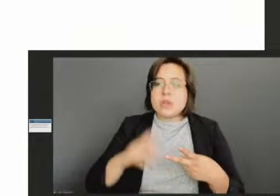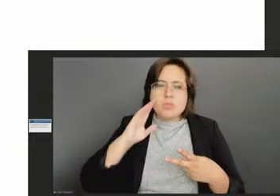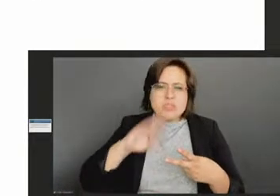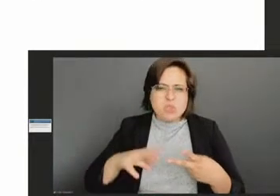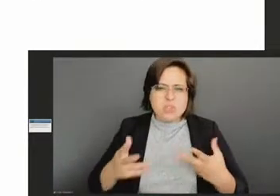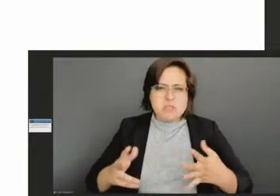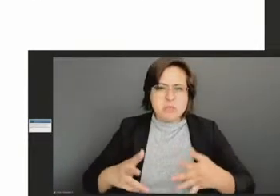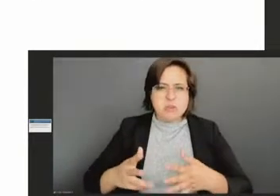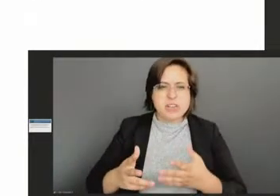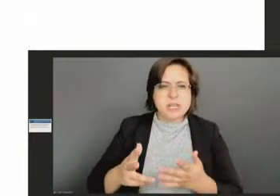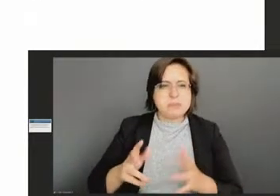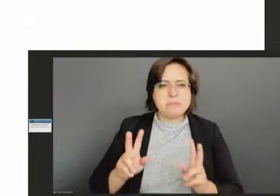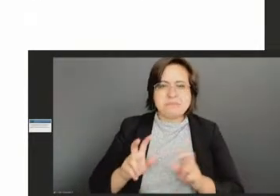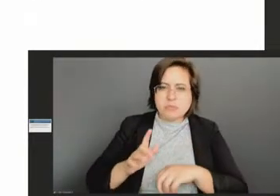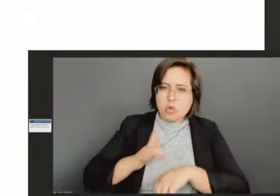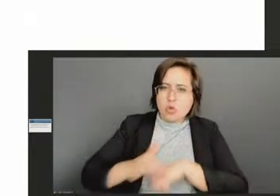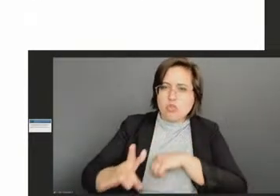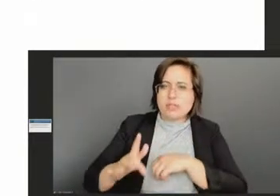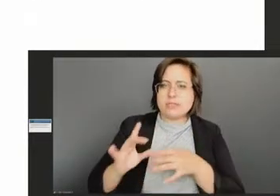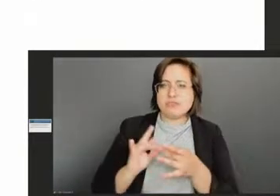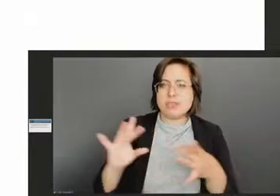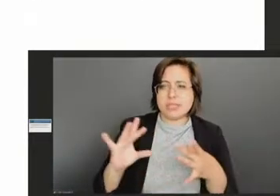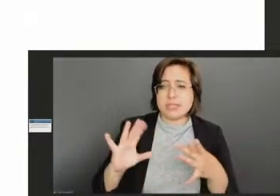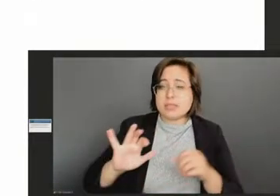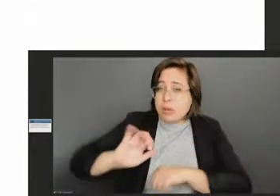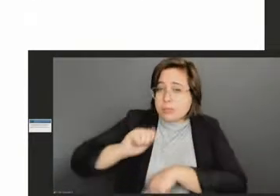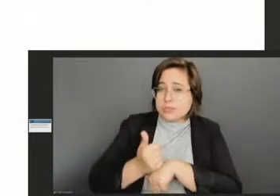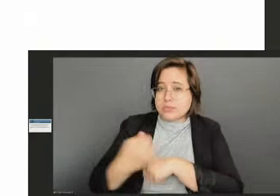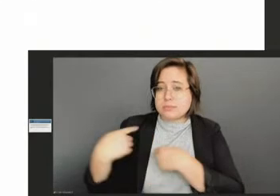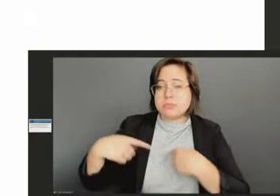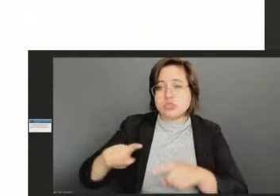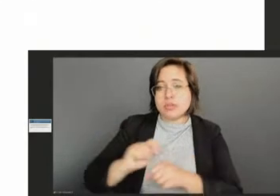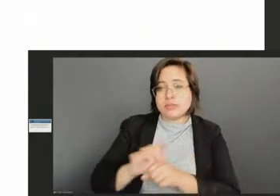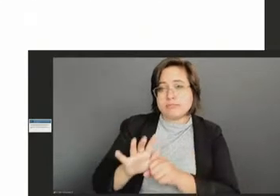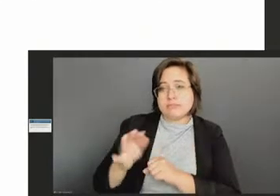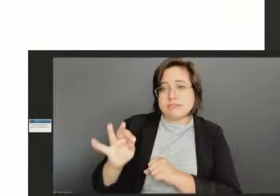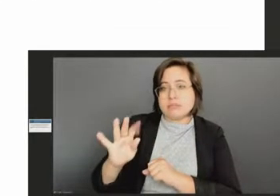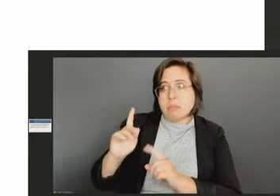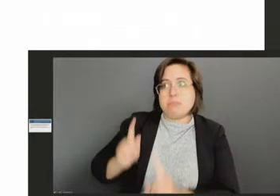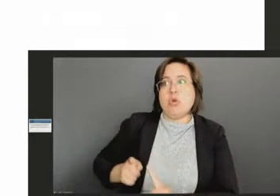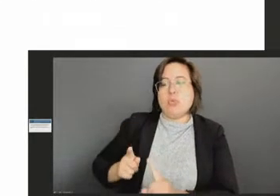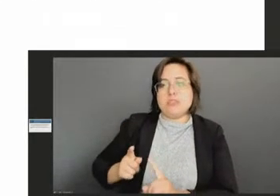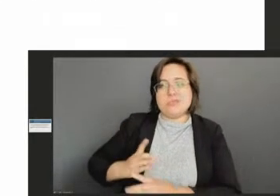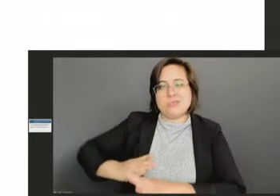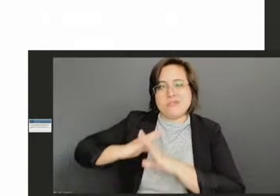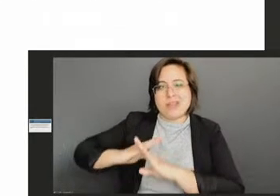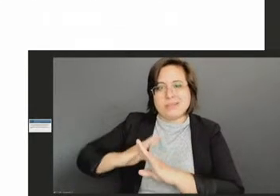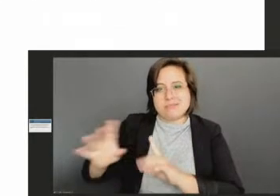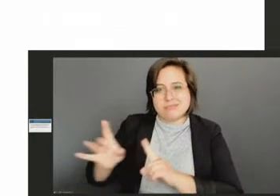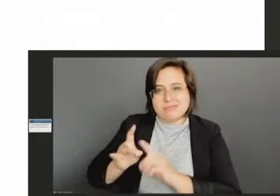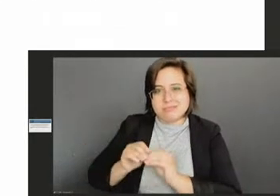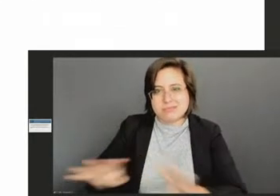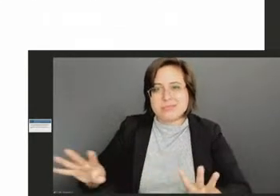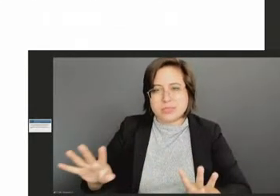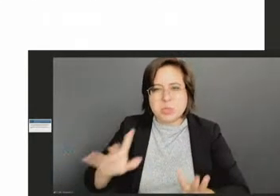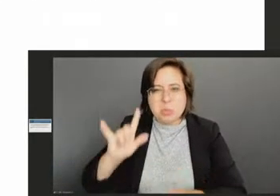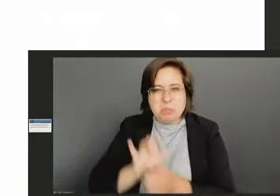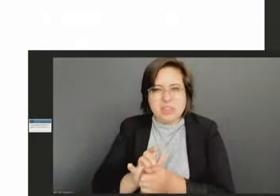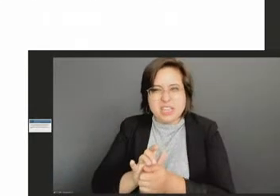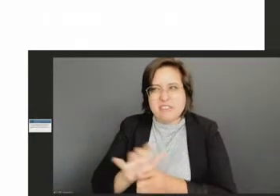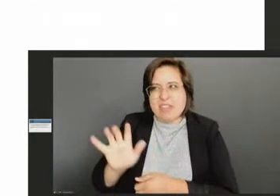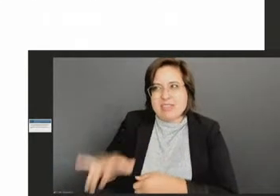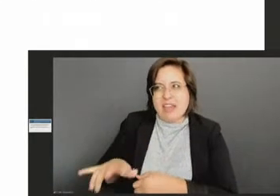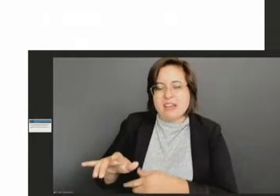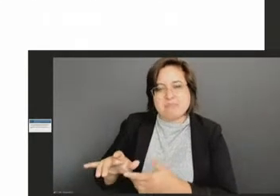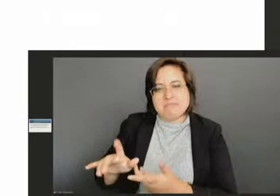that were implemented during COVID-19, particularly to prevent COVID-19 infections and deaths. So we believe there should be research on the